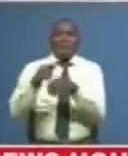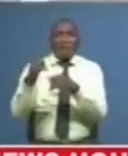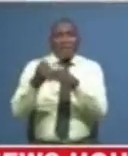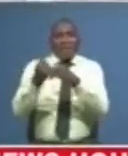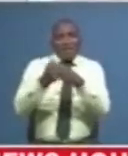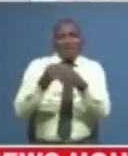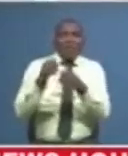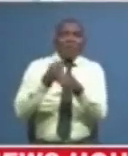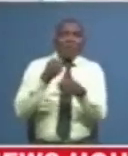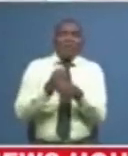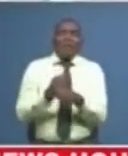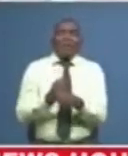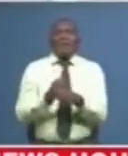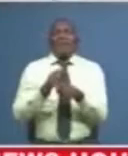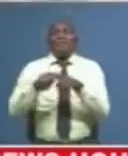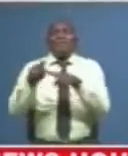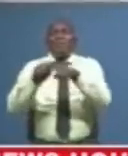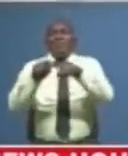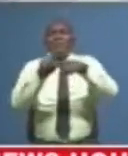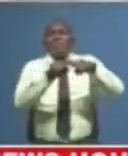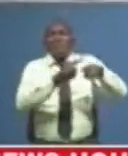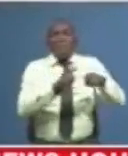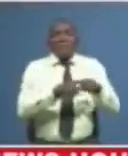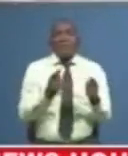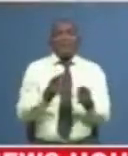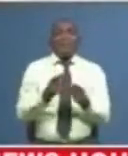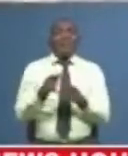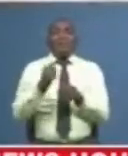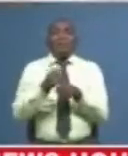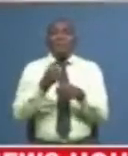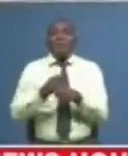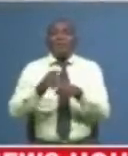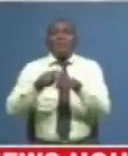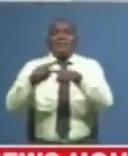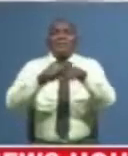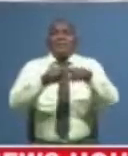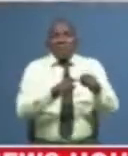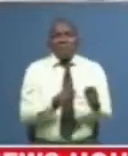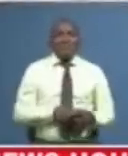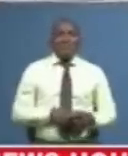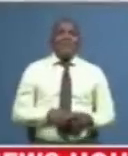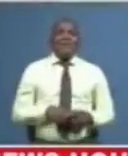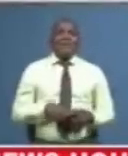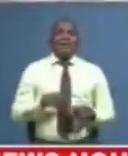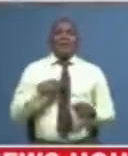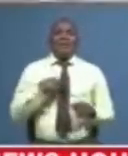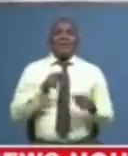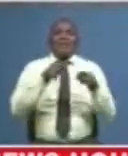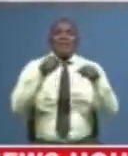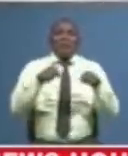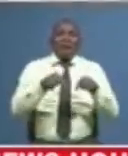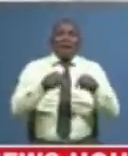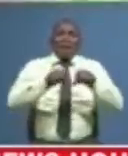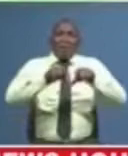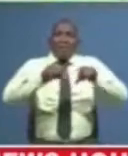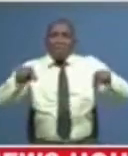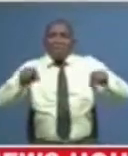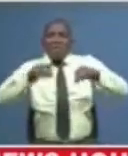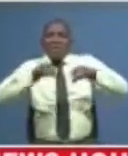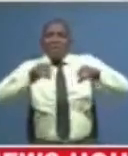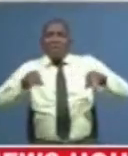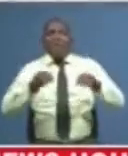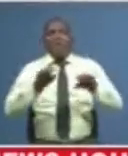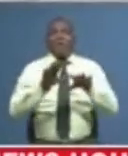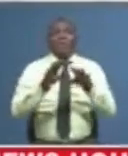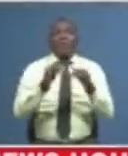products, including mild steel, galvanized steel, stainless steel profiles, angle, flat and round bars. The company will also